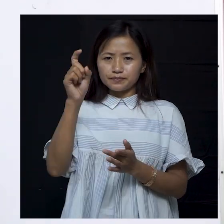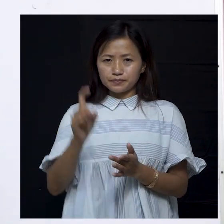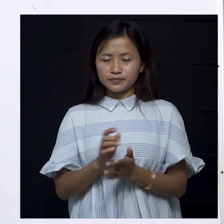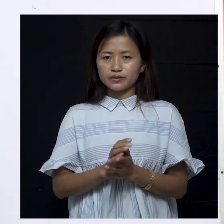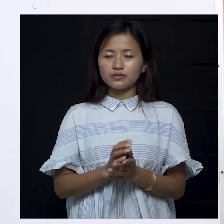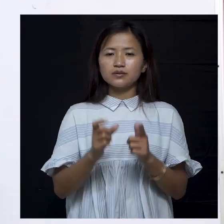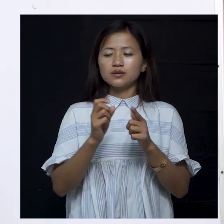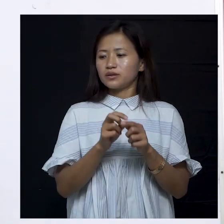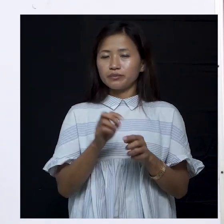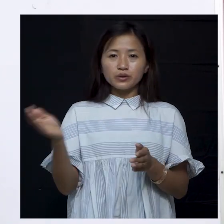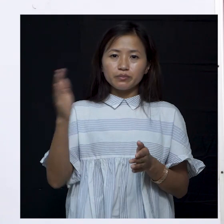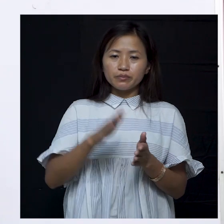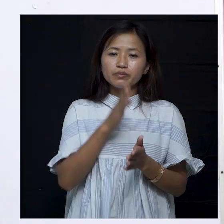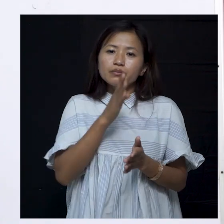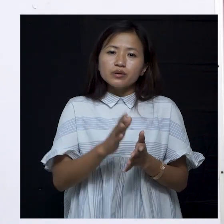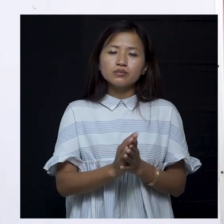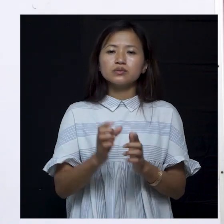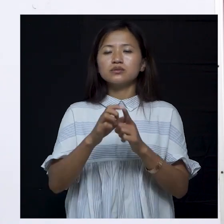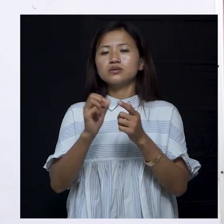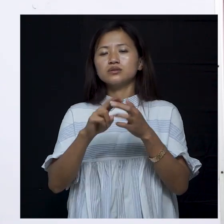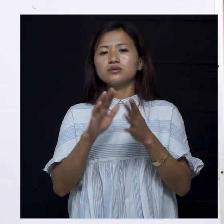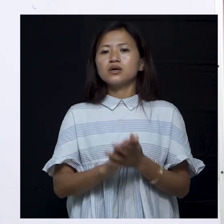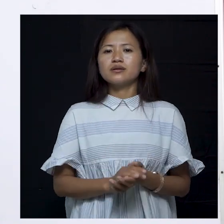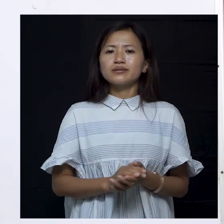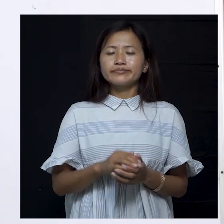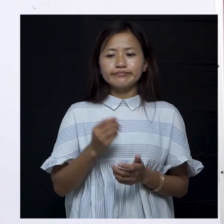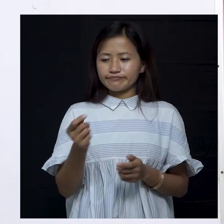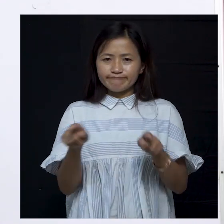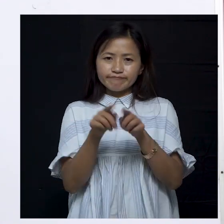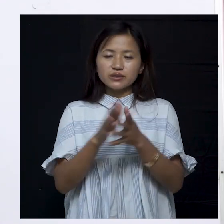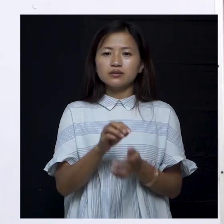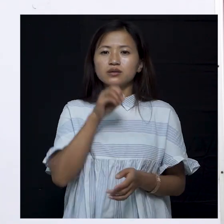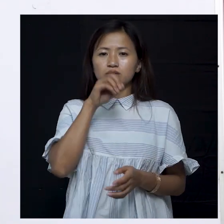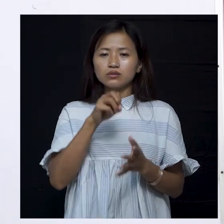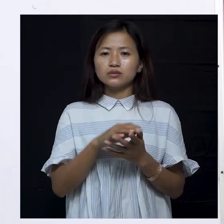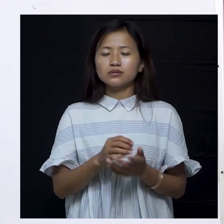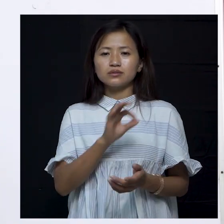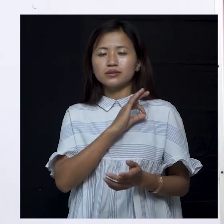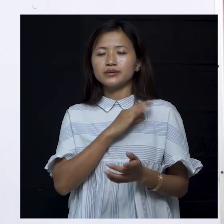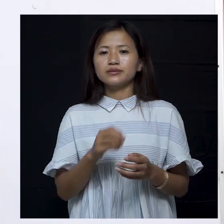becomes the defining. Example, dogs who like cats are rare to find.